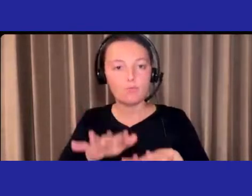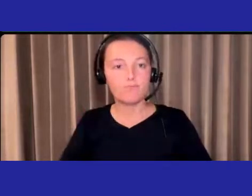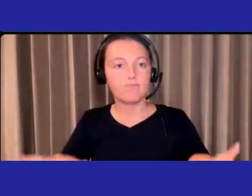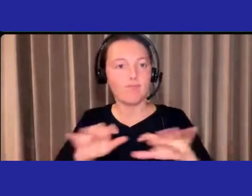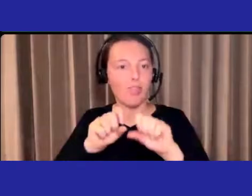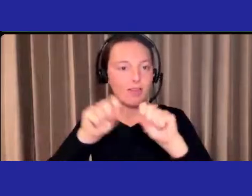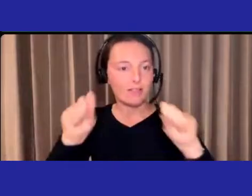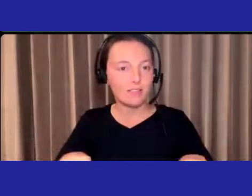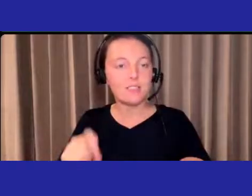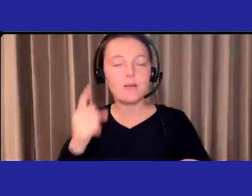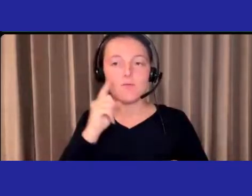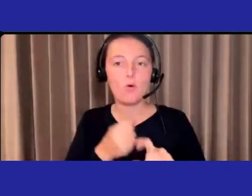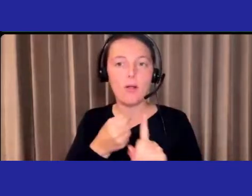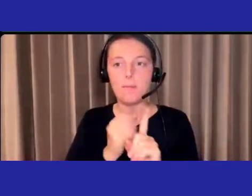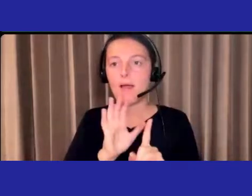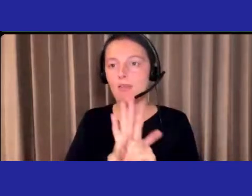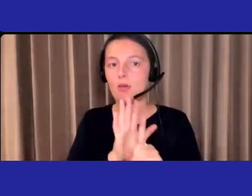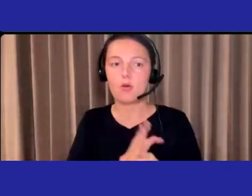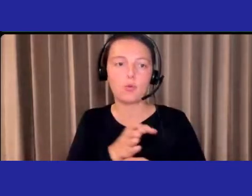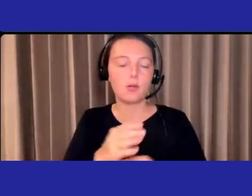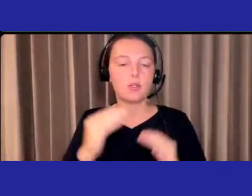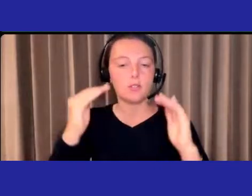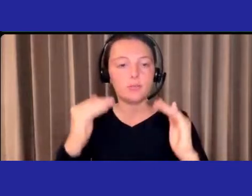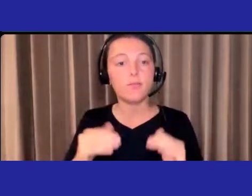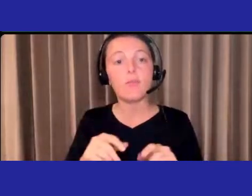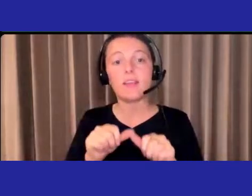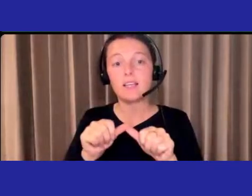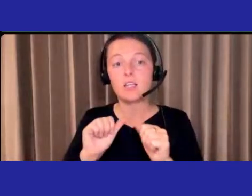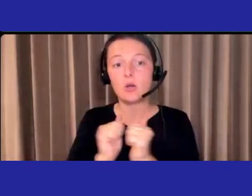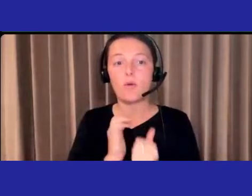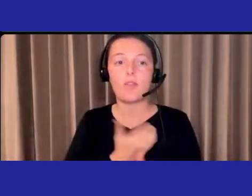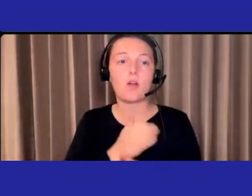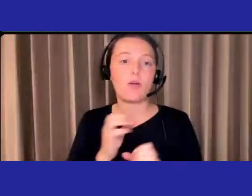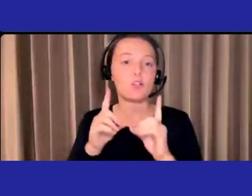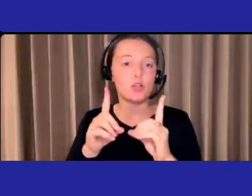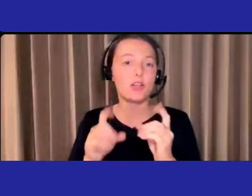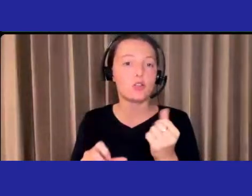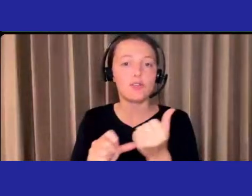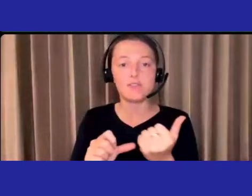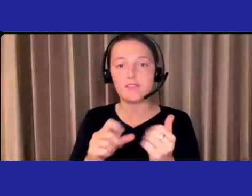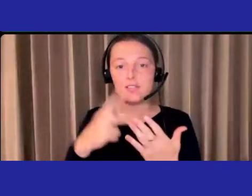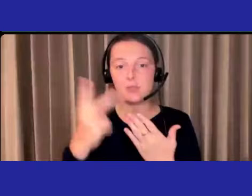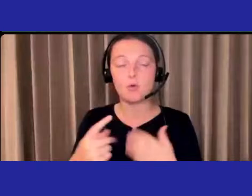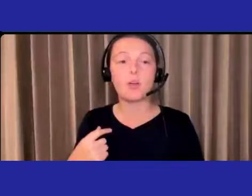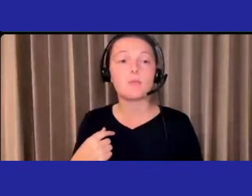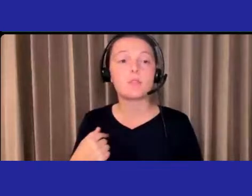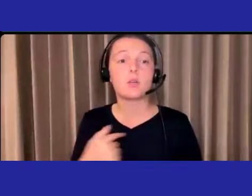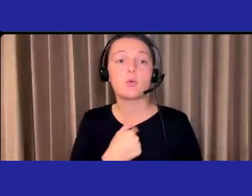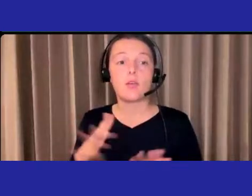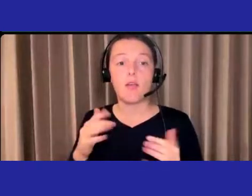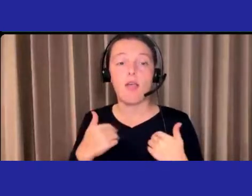Continuing with our educational assistance programs. So we have had a total of